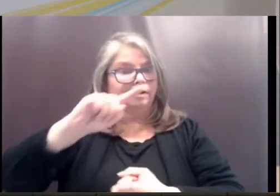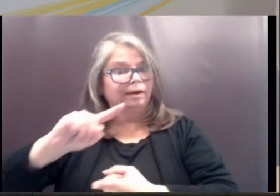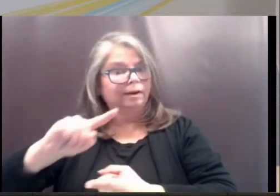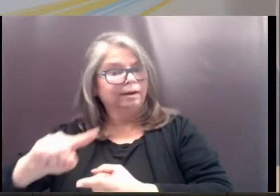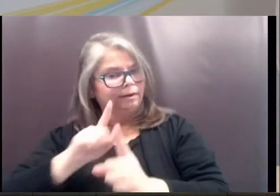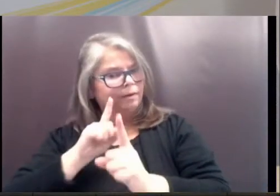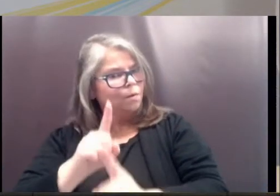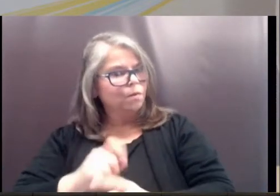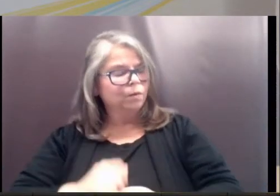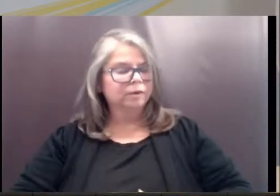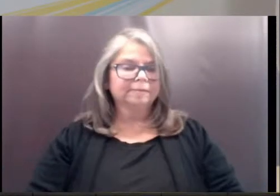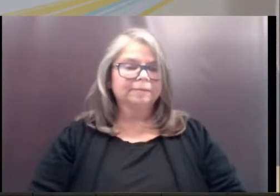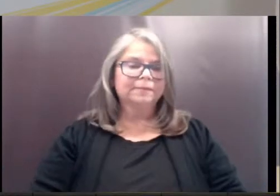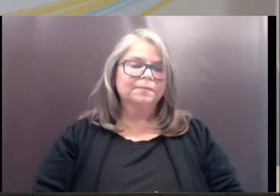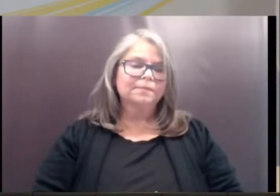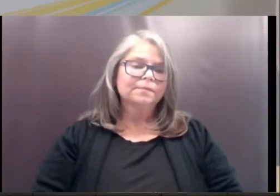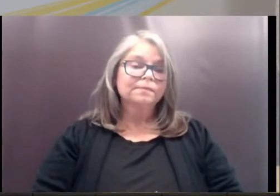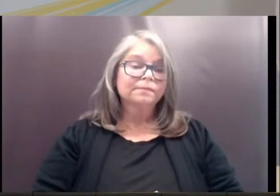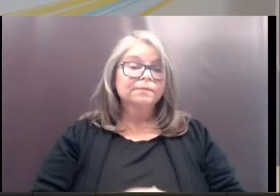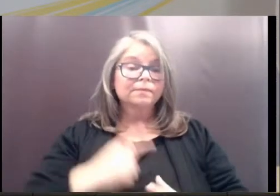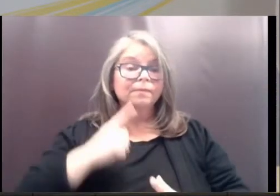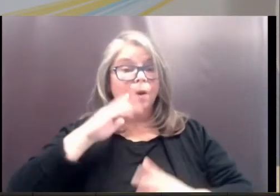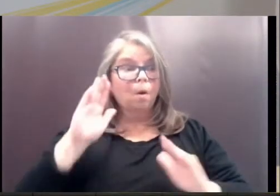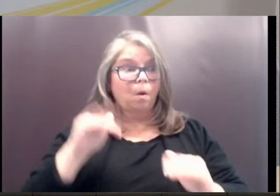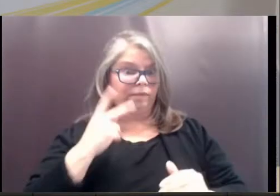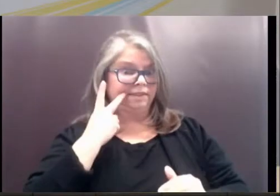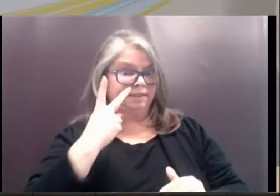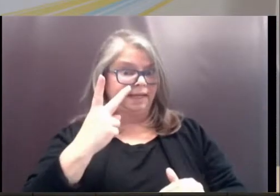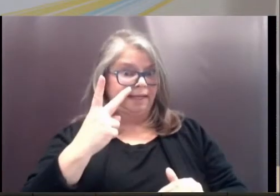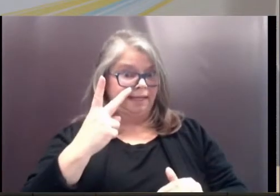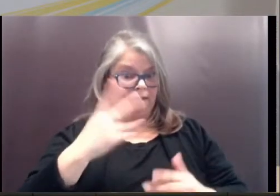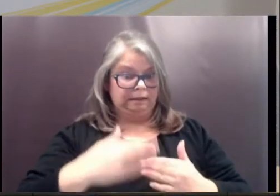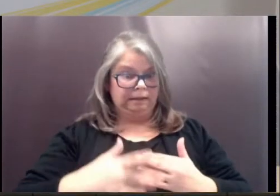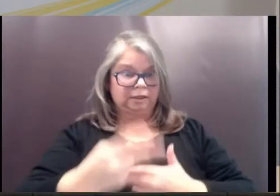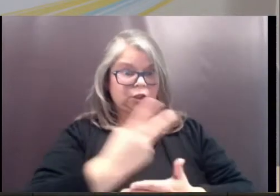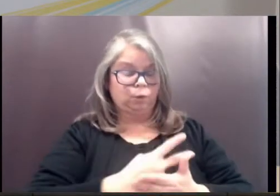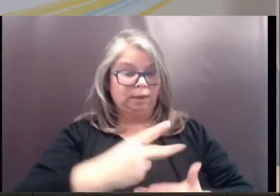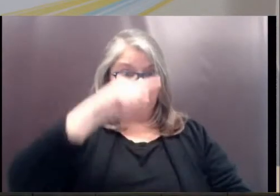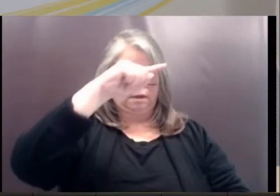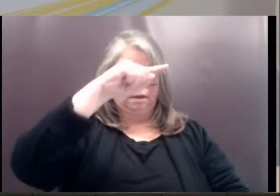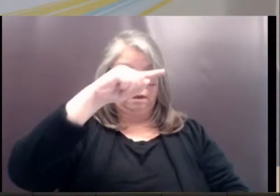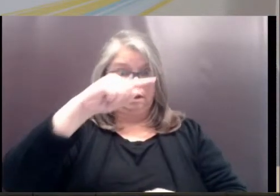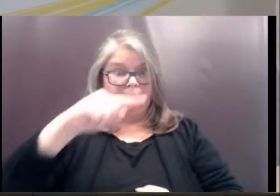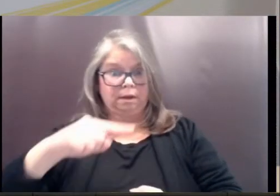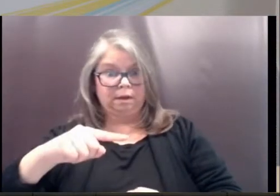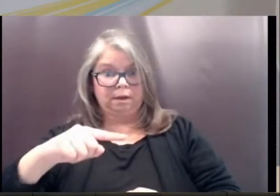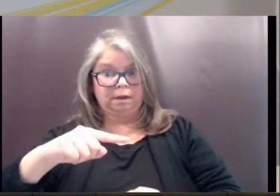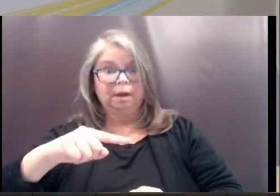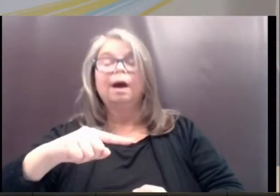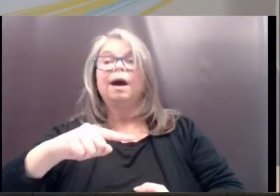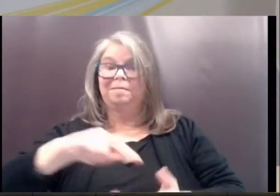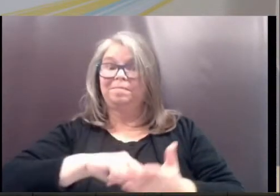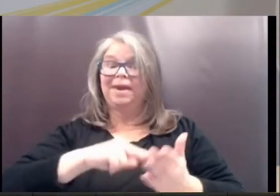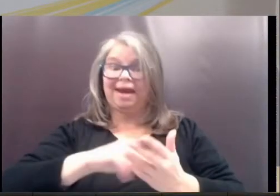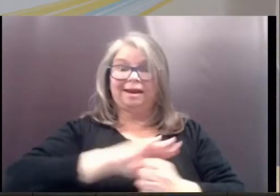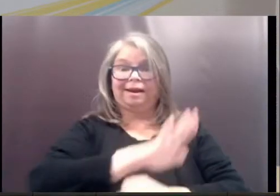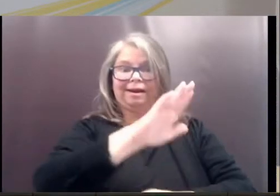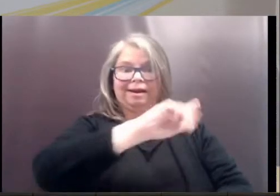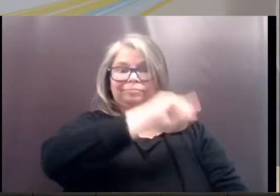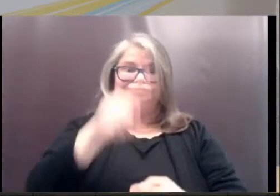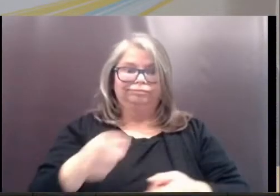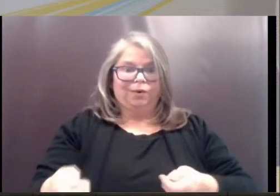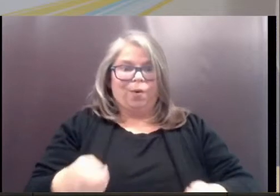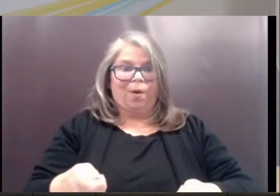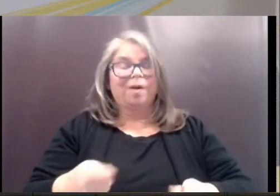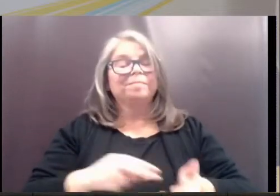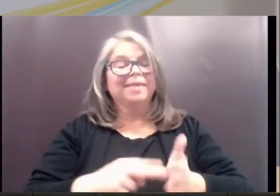within the next 2 weeks, and we can get this current outbreak under control. And our aim is to get back to the new normal phase as quickly as